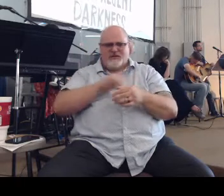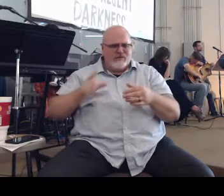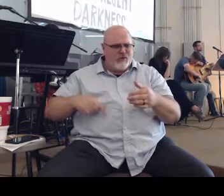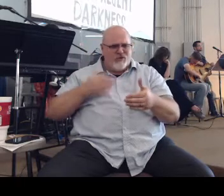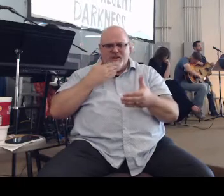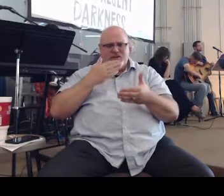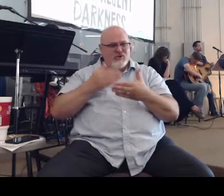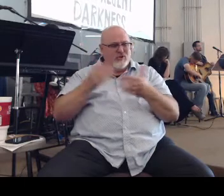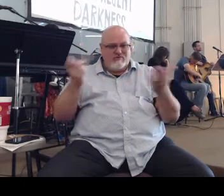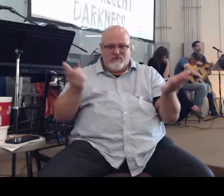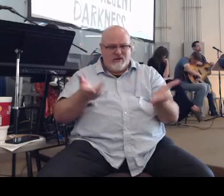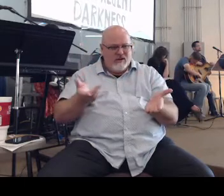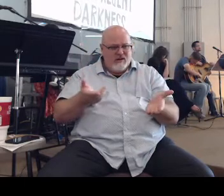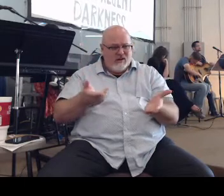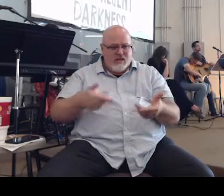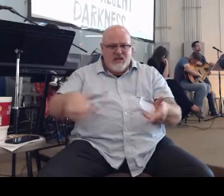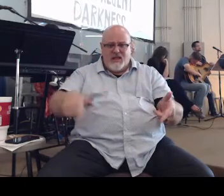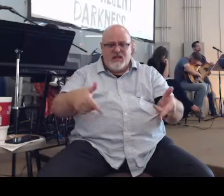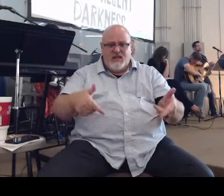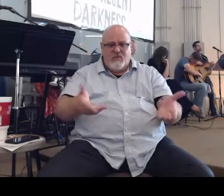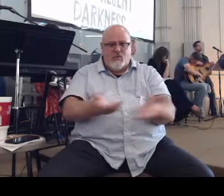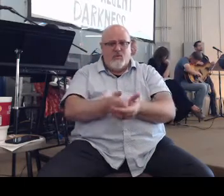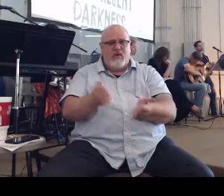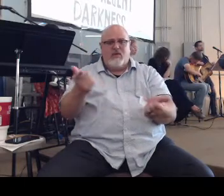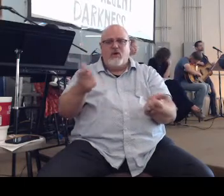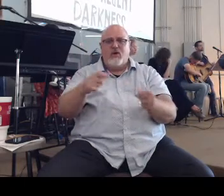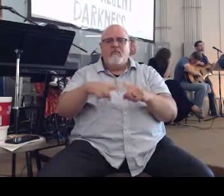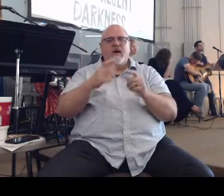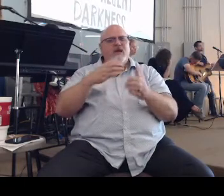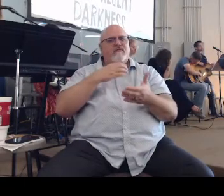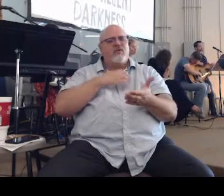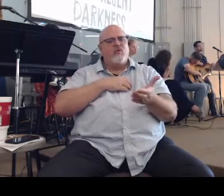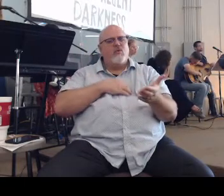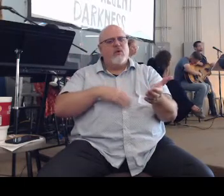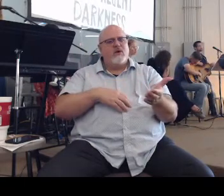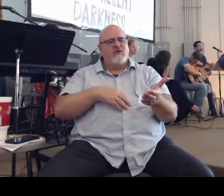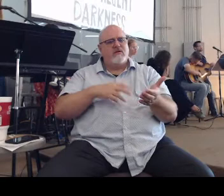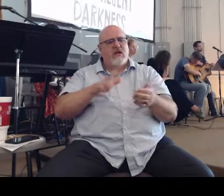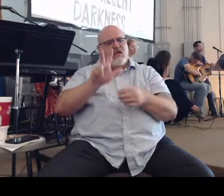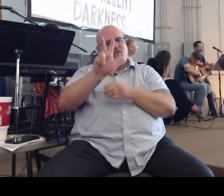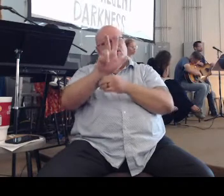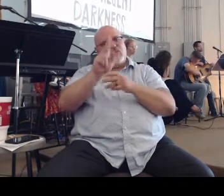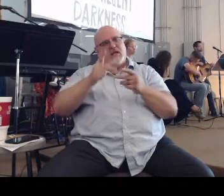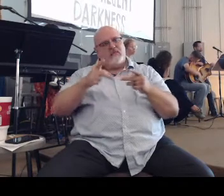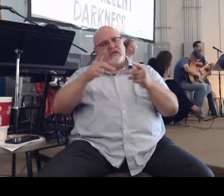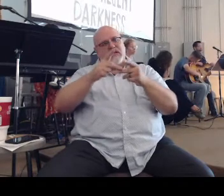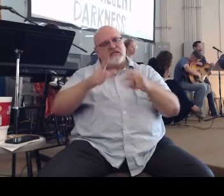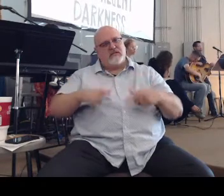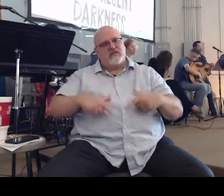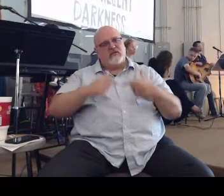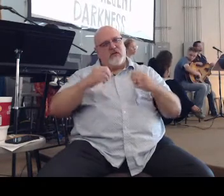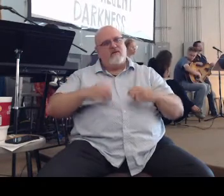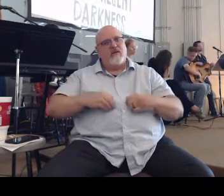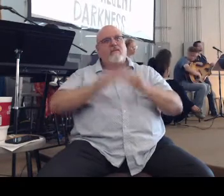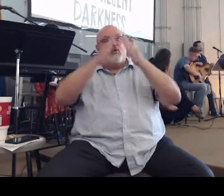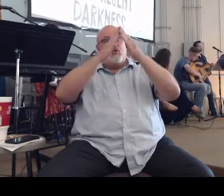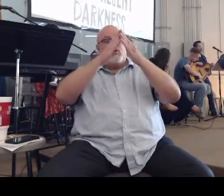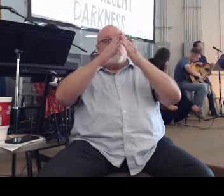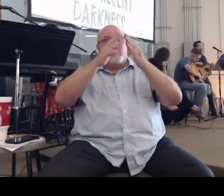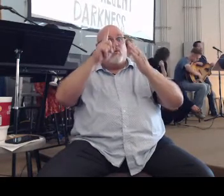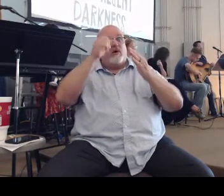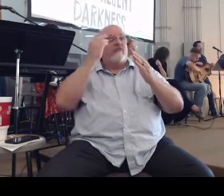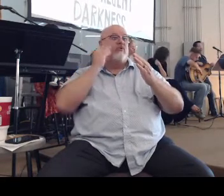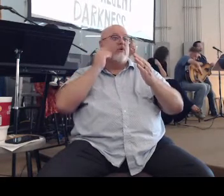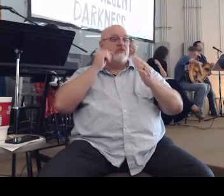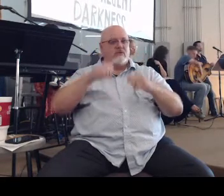for us to be here. If you wish, I will put up three shelters, one for you, one for Moses,